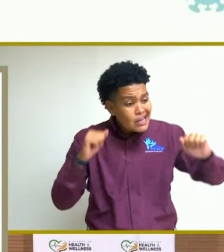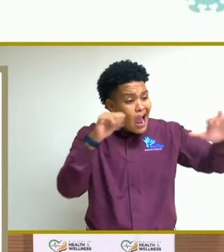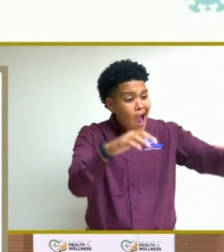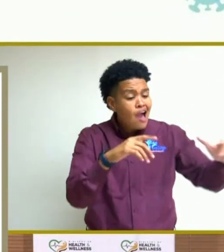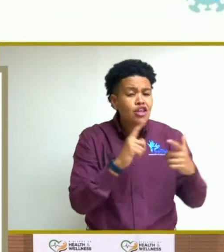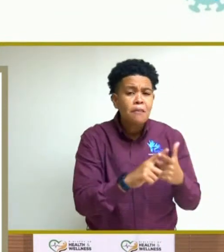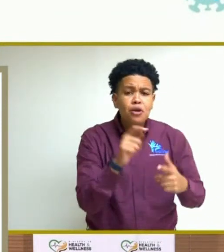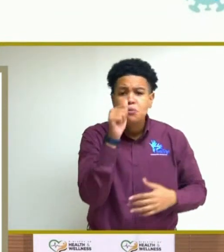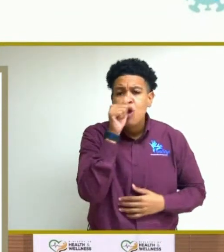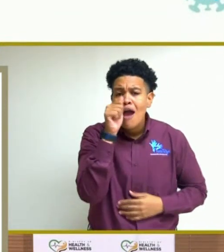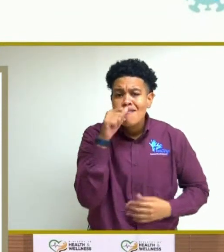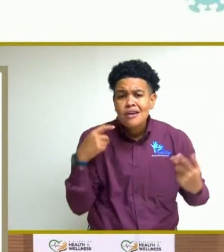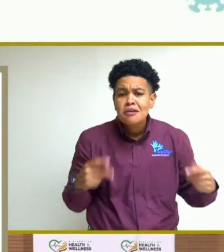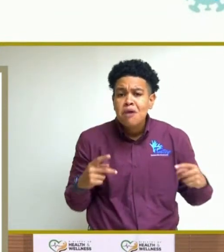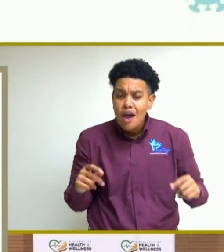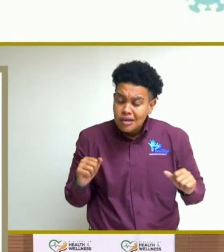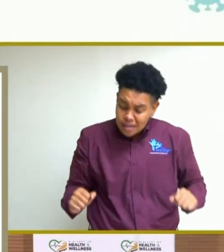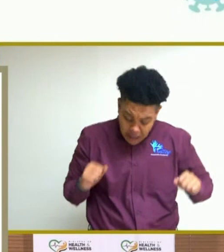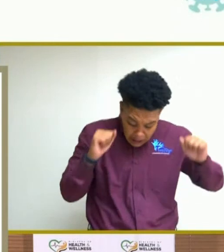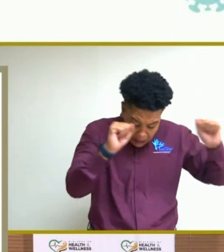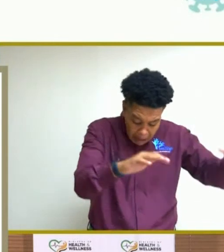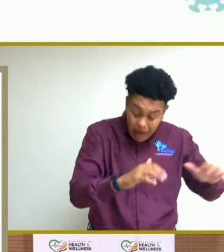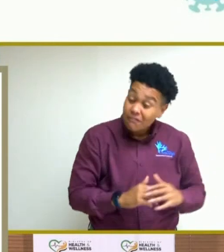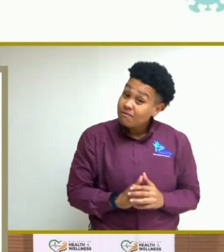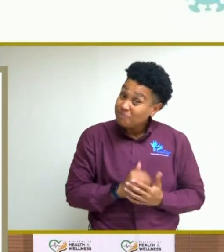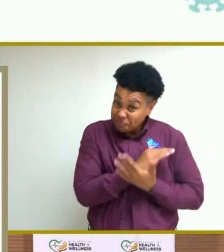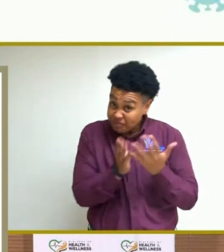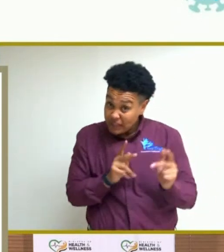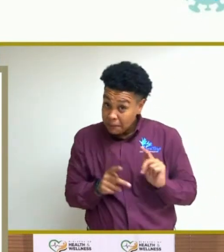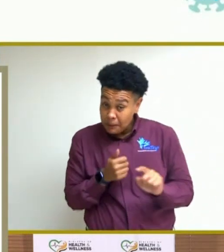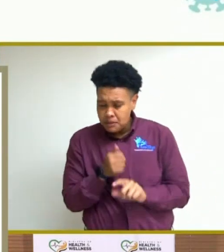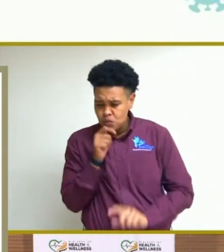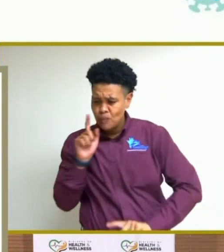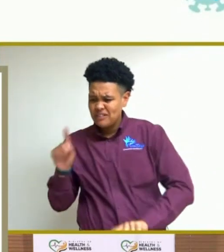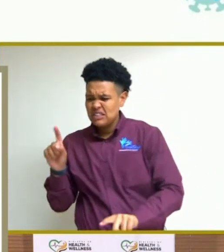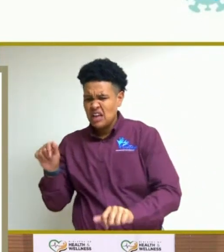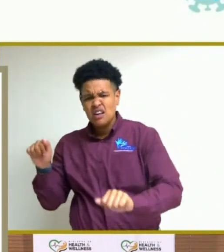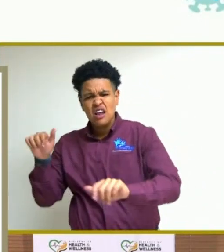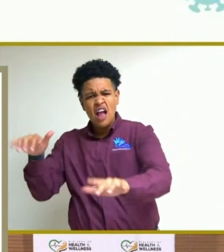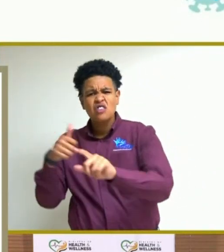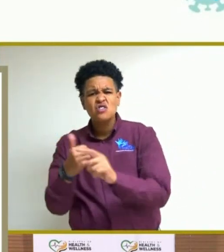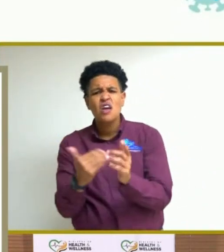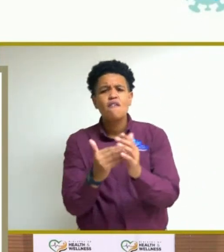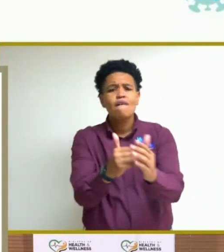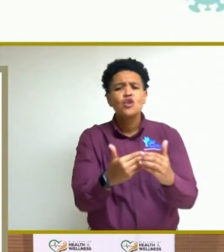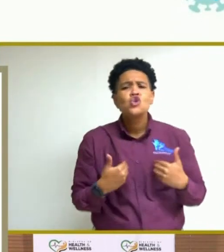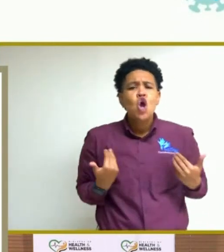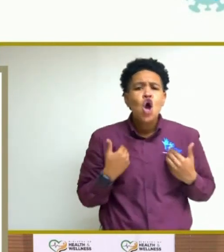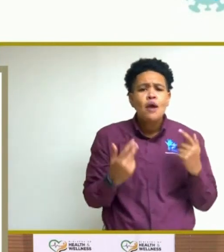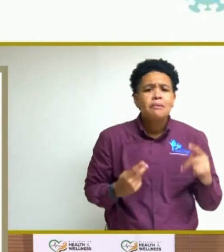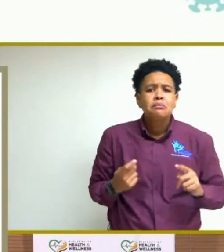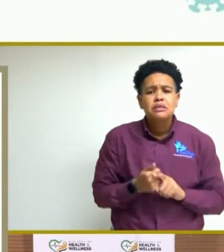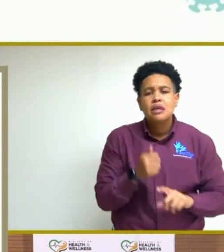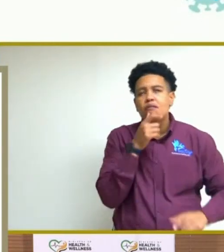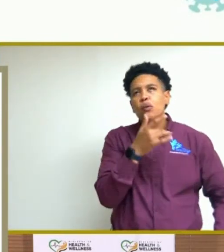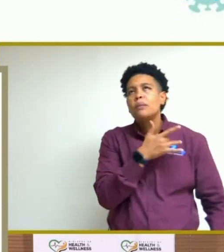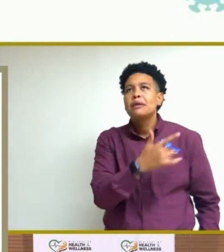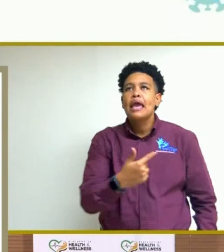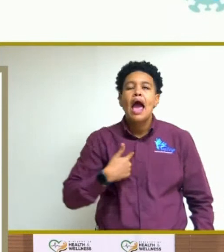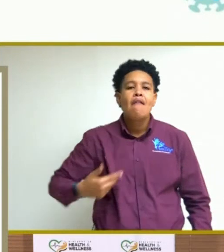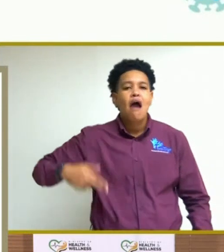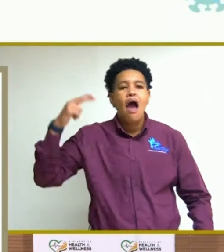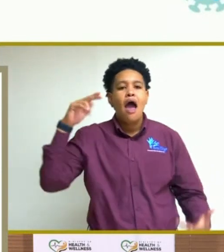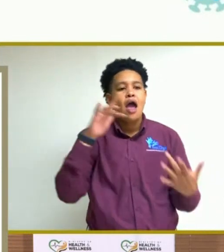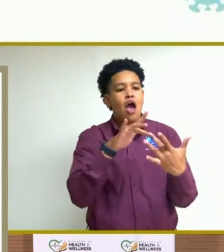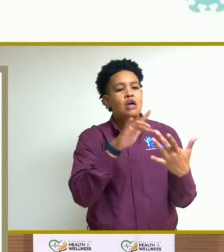and private parties. Now, these persons that attend these gatherings are often young persons who tend to have high